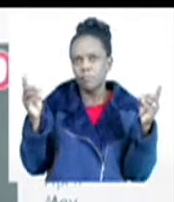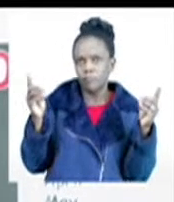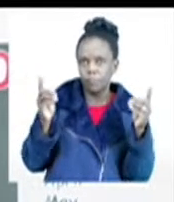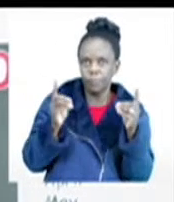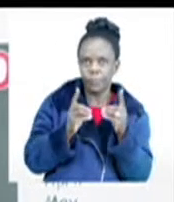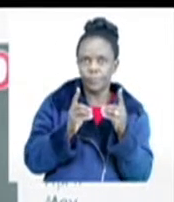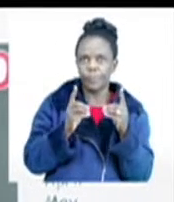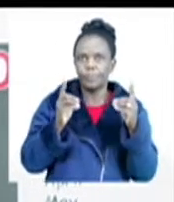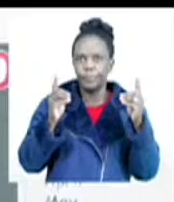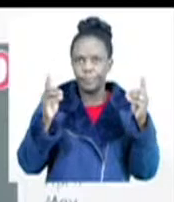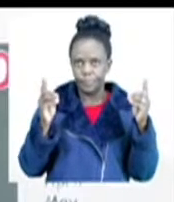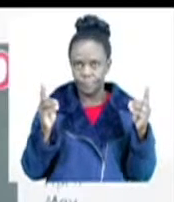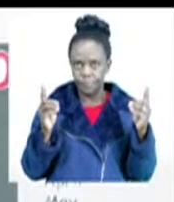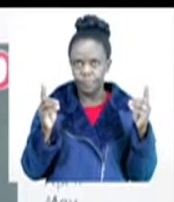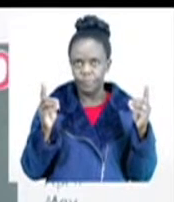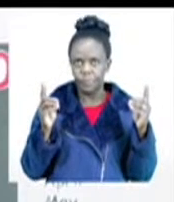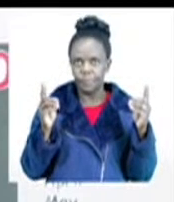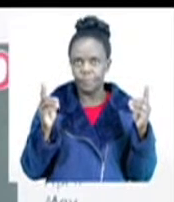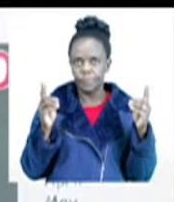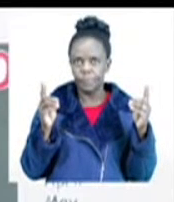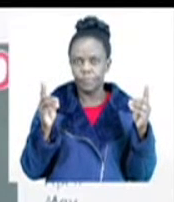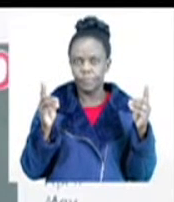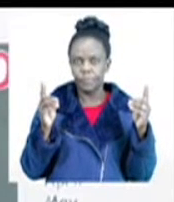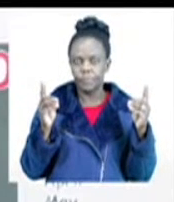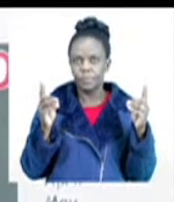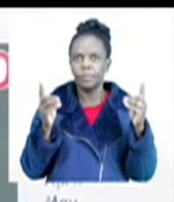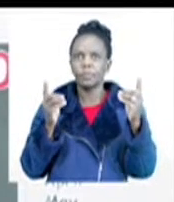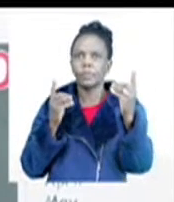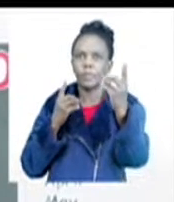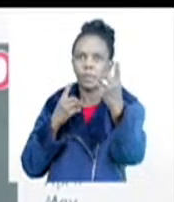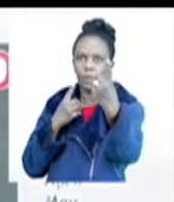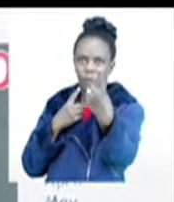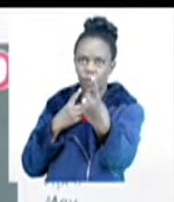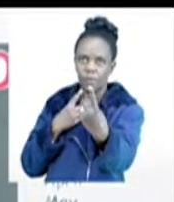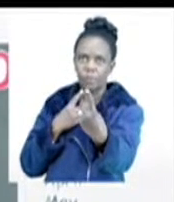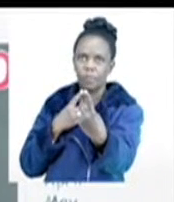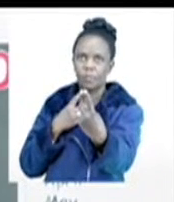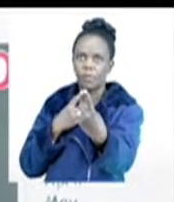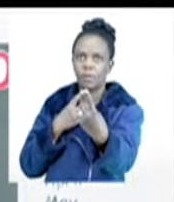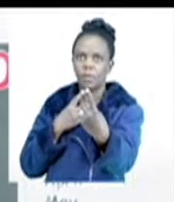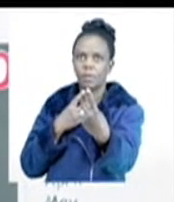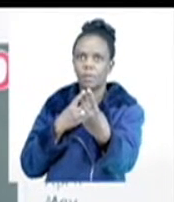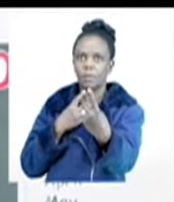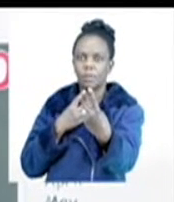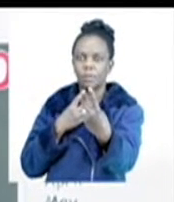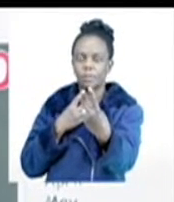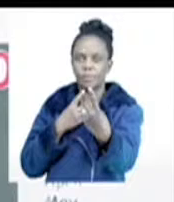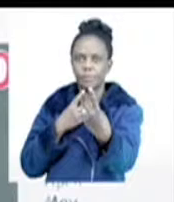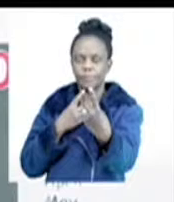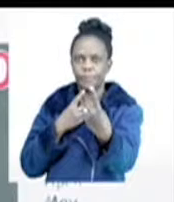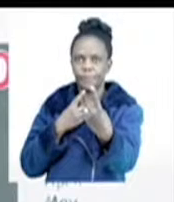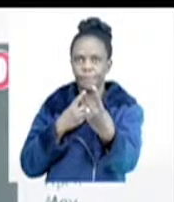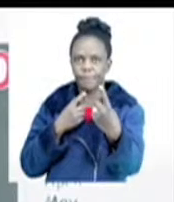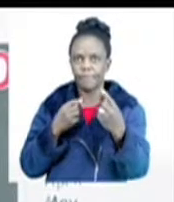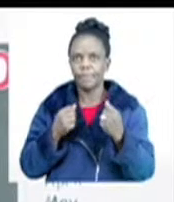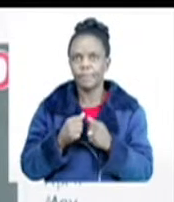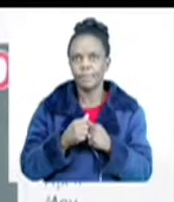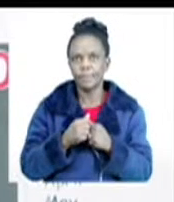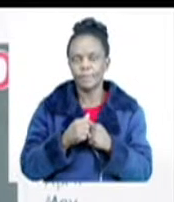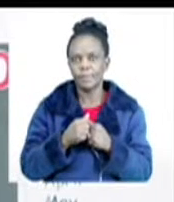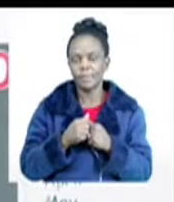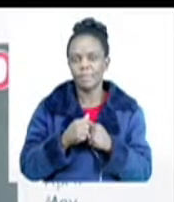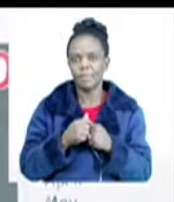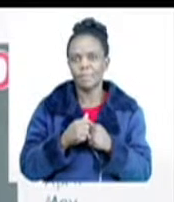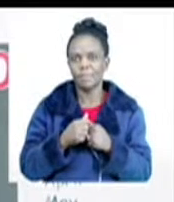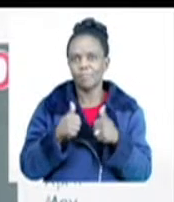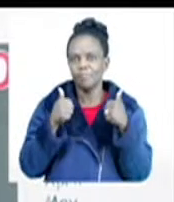distancing by putting your hands by your side and in front of you as well. Well